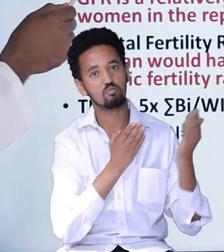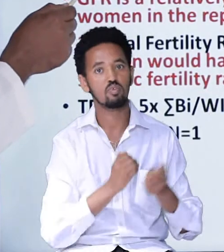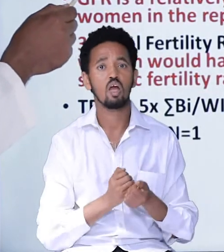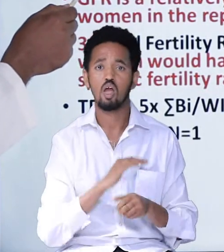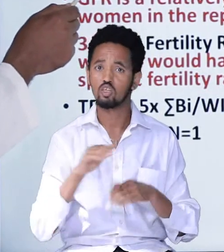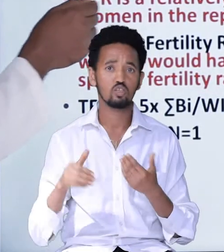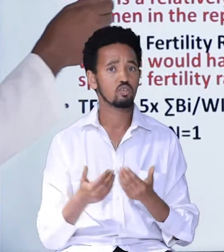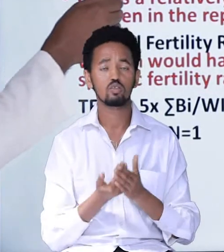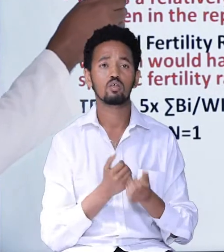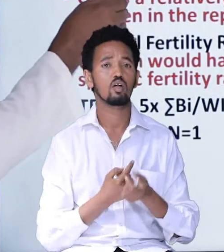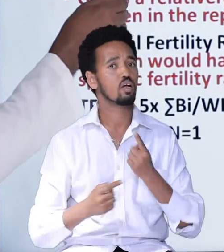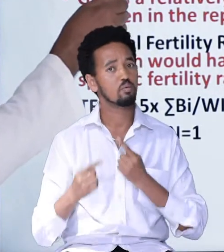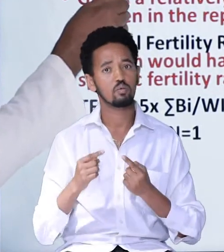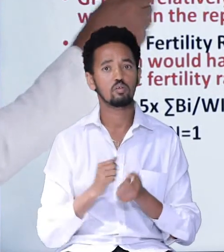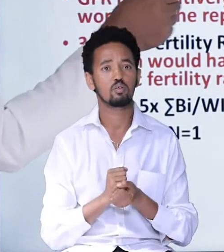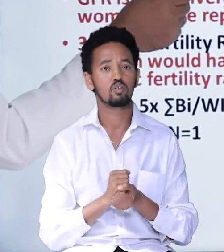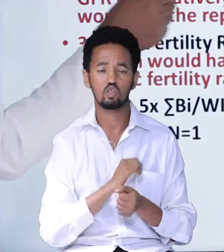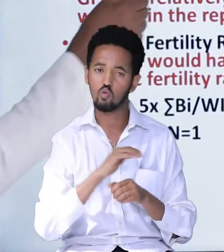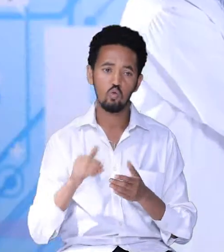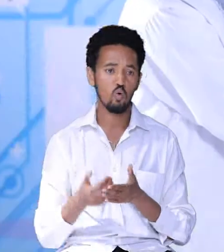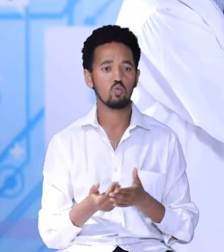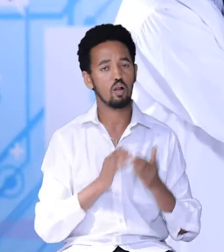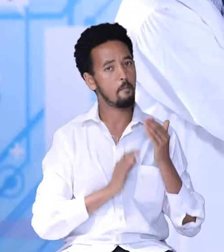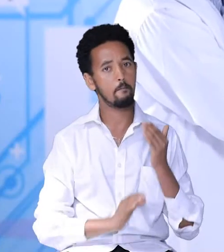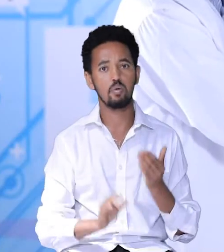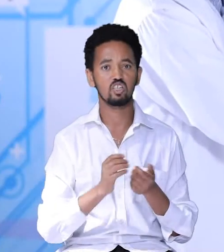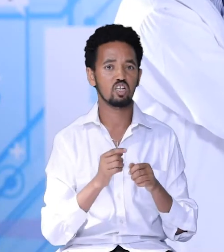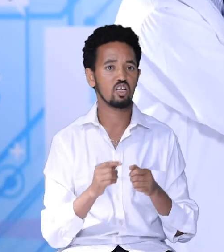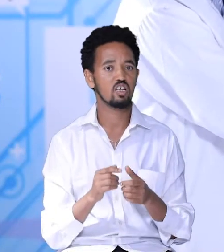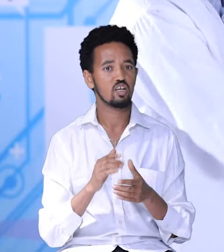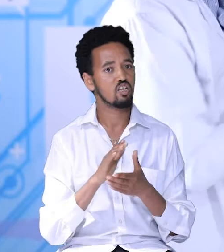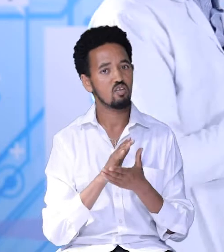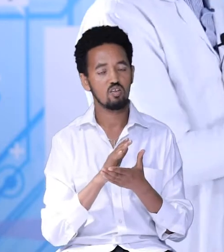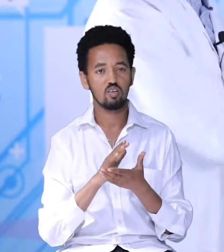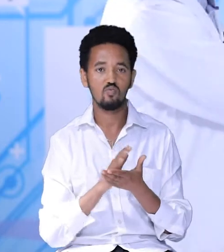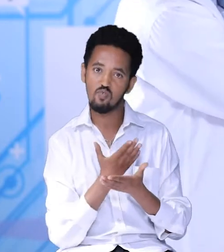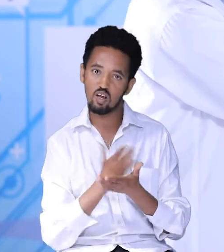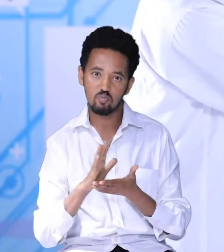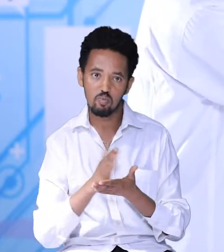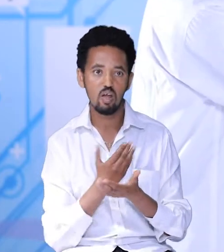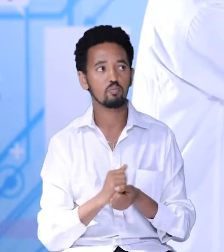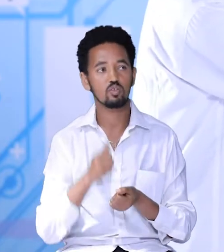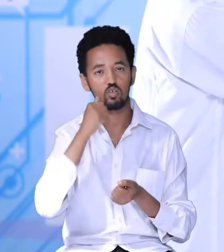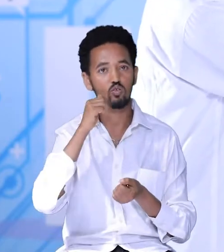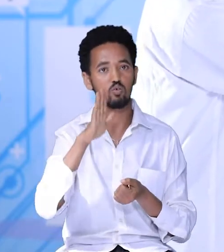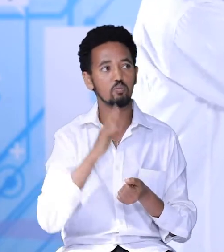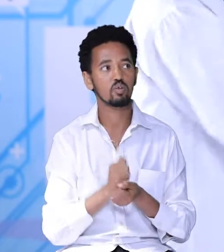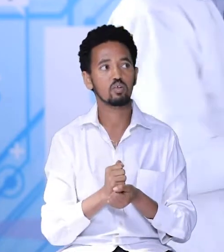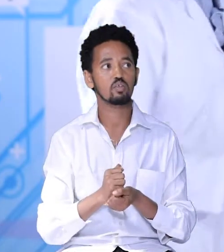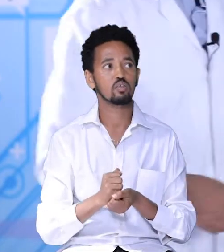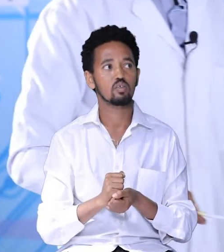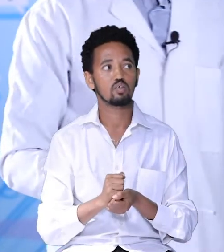General fertility rate can be calculated total live births divided by total women with an age of 50 to 49